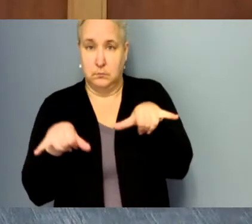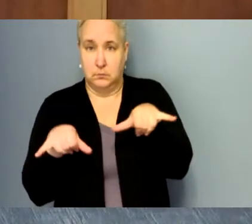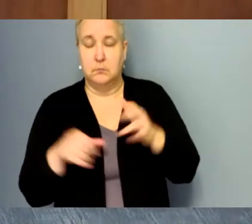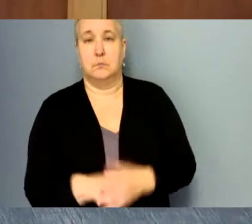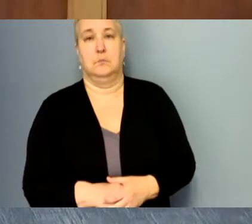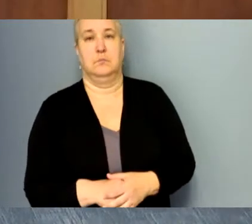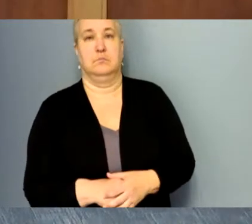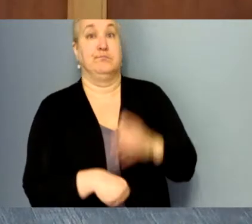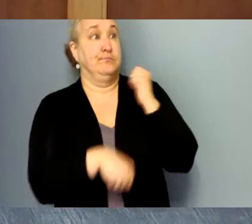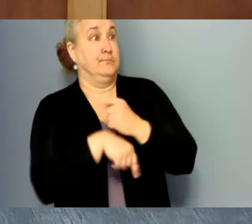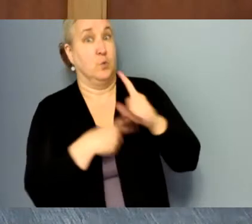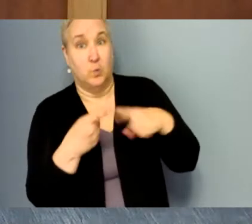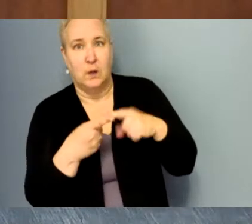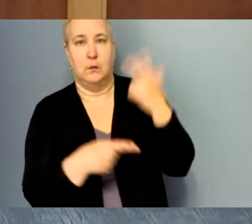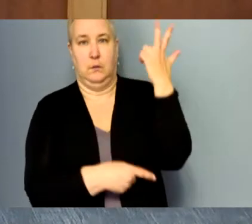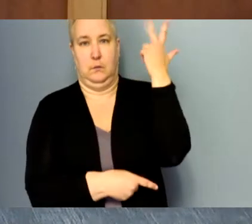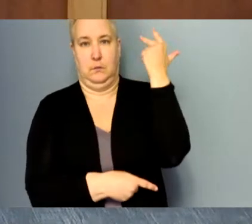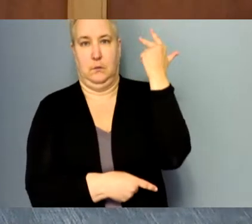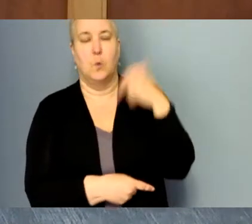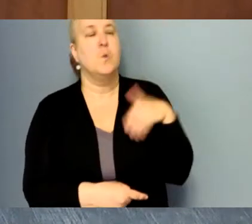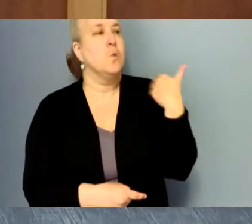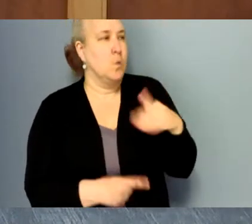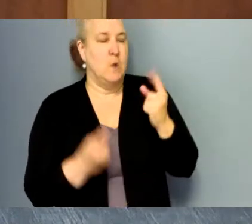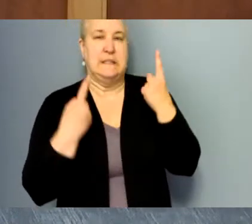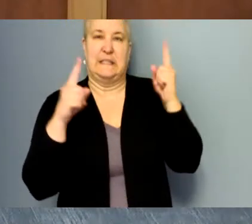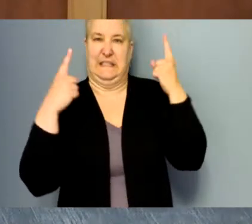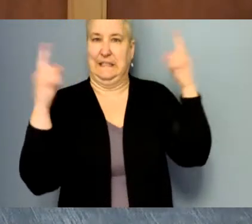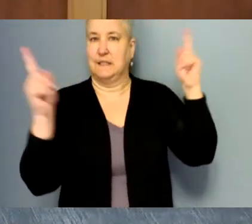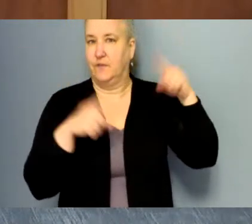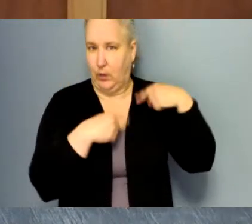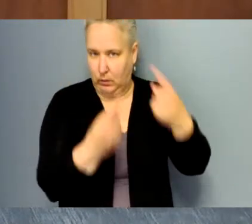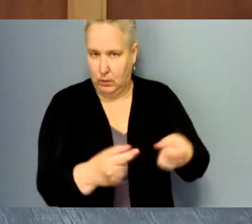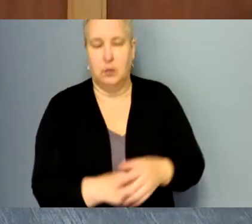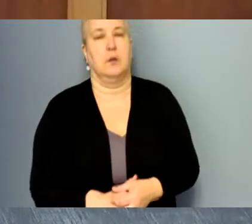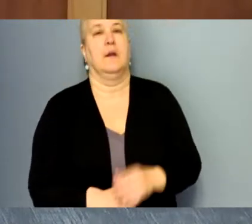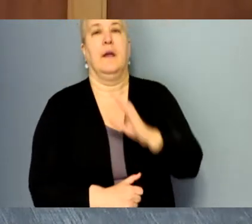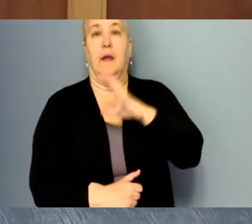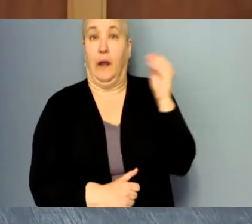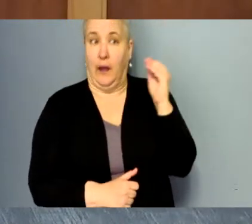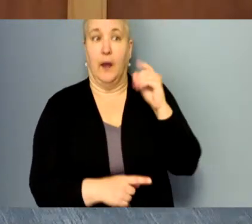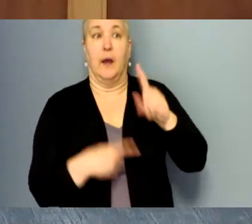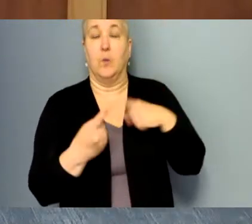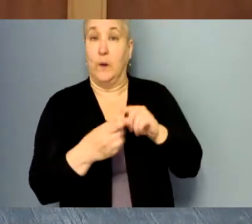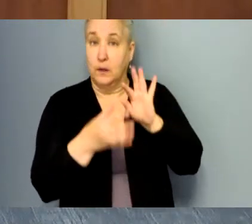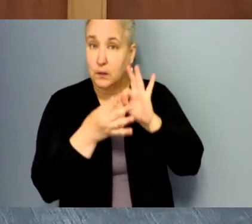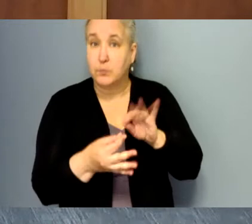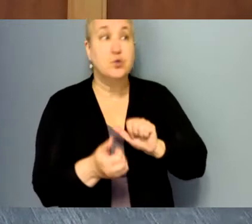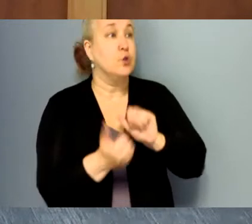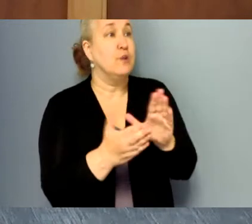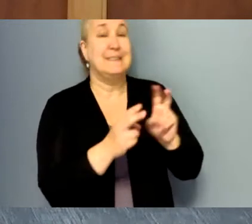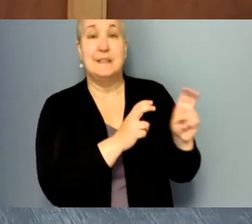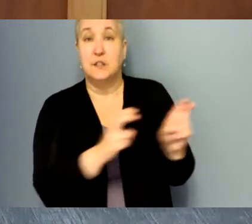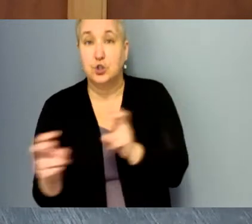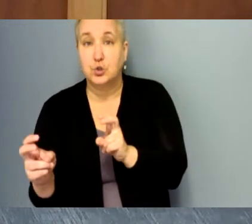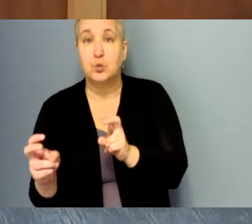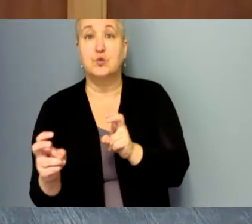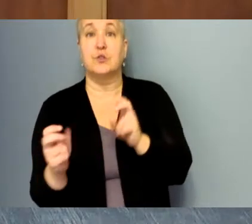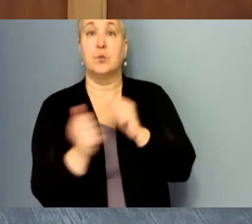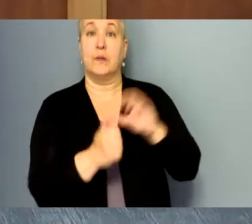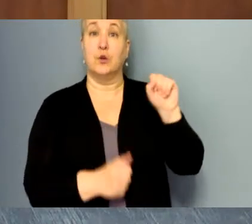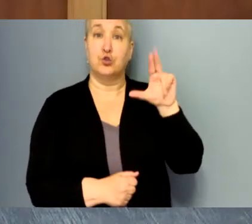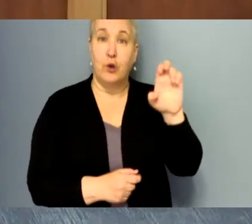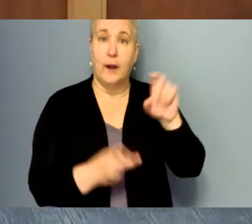3 years ago. It has been immensely successful. And when it comes to addressing issues with crime,